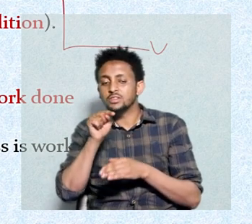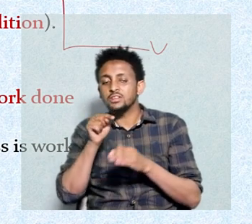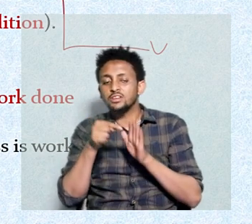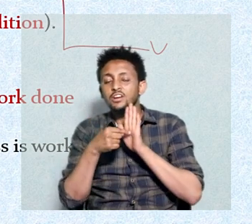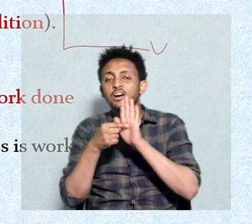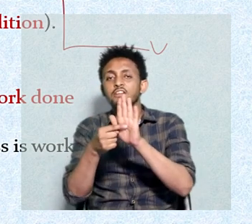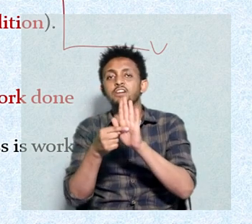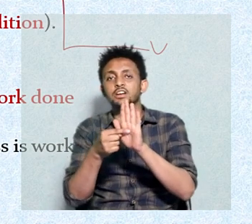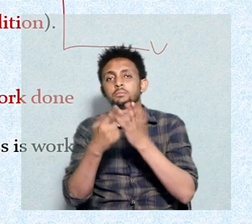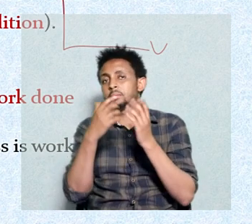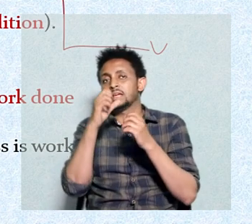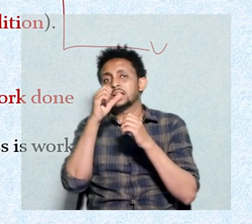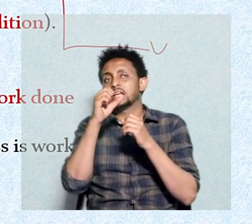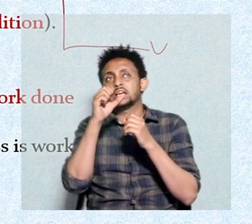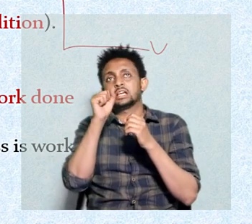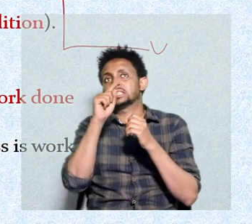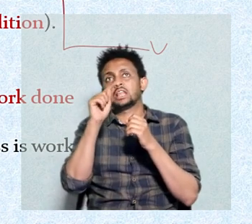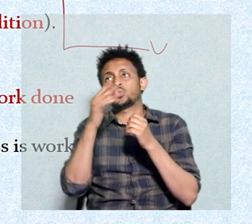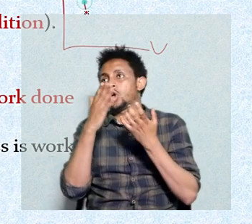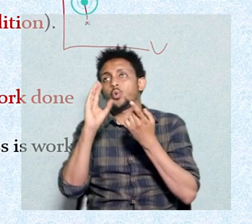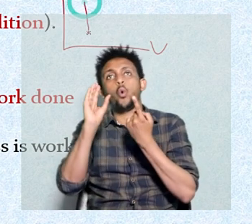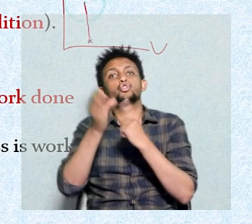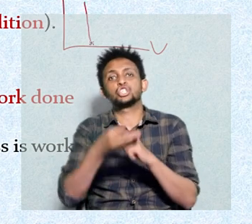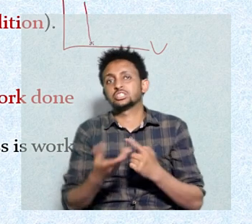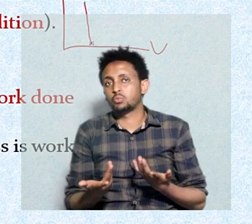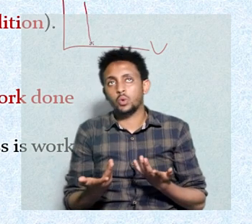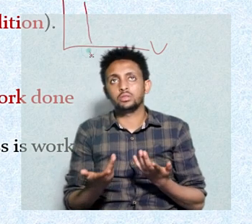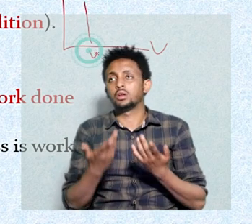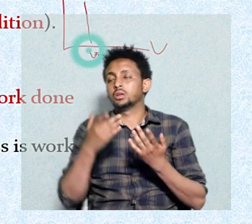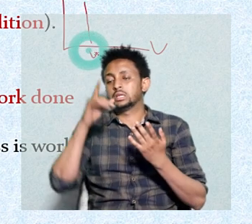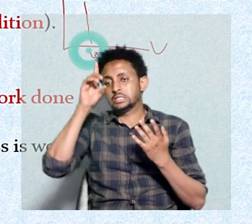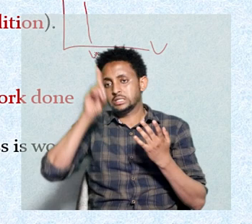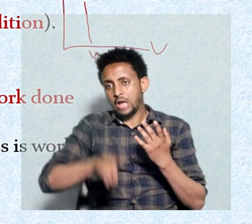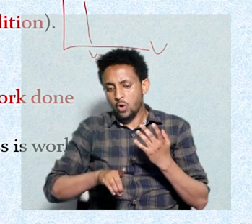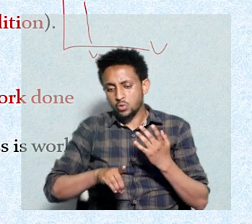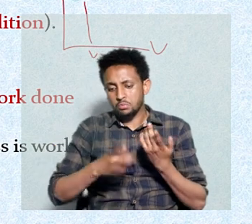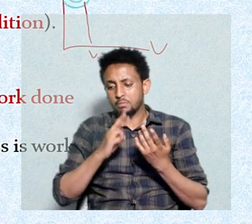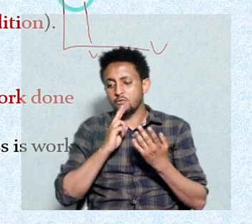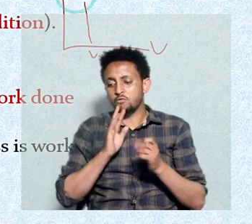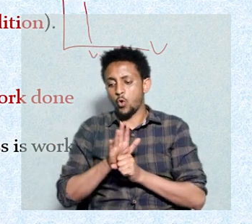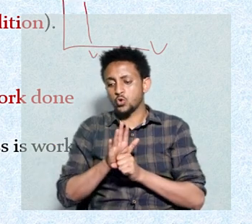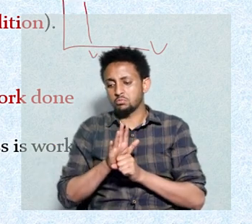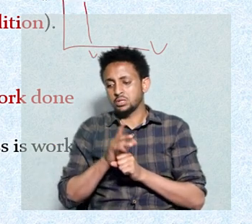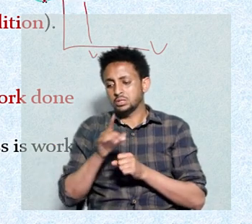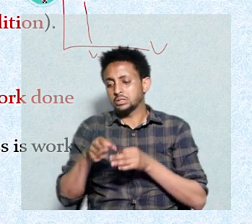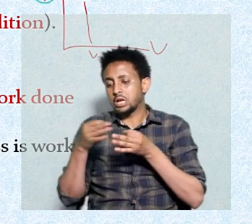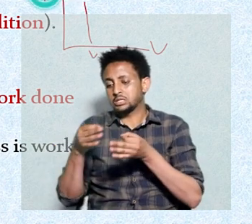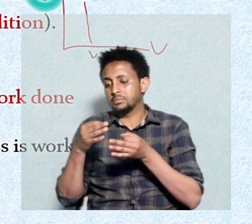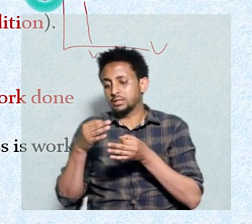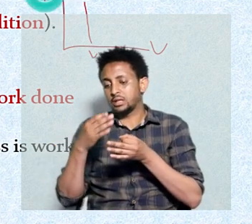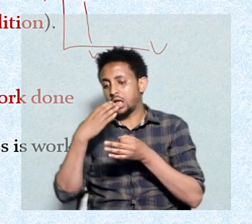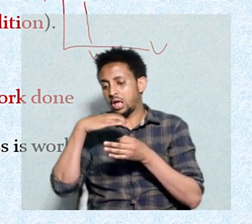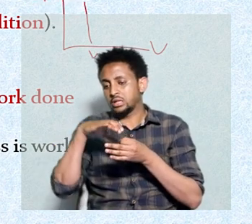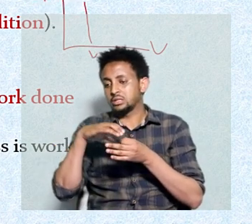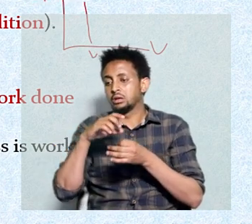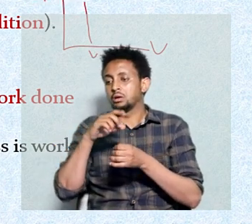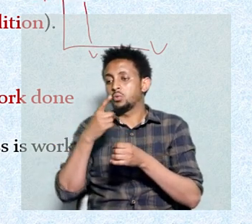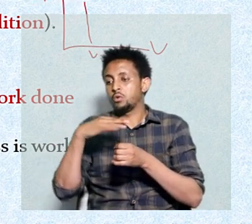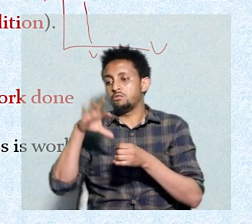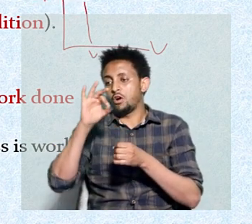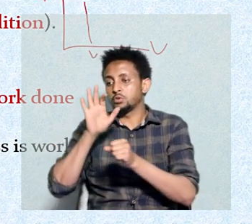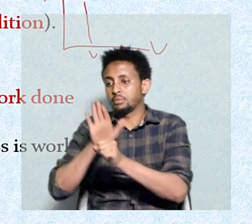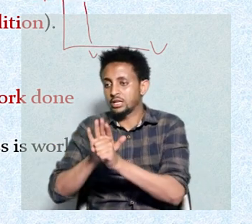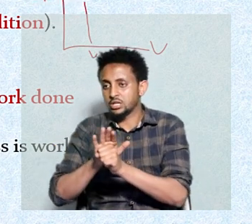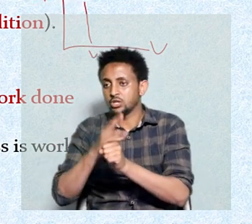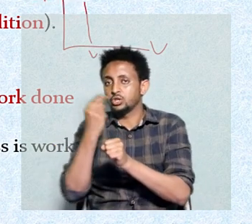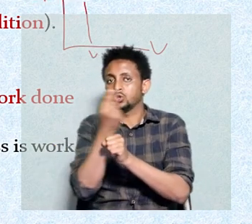a state or condition. For example, if you draw downward, you can find the volume. If you transmit here, you can find the pressure.